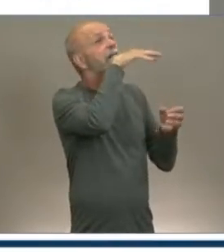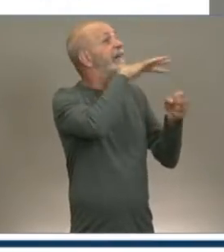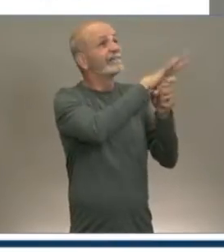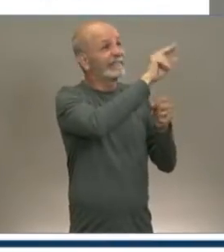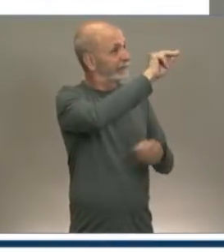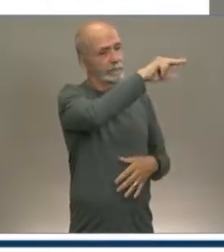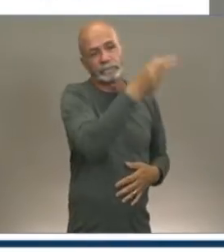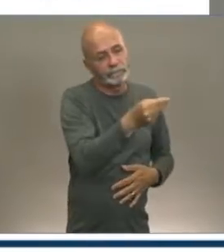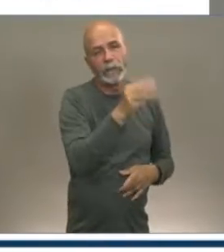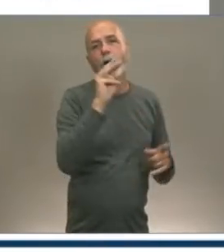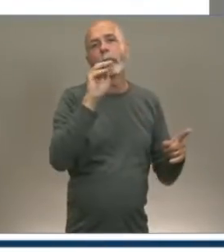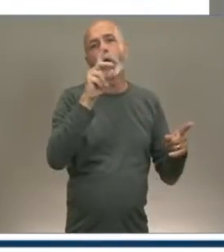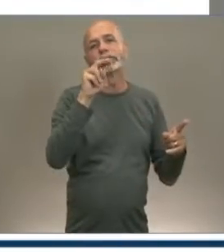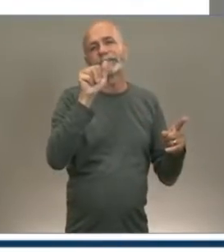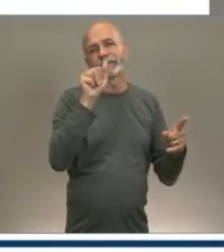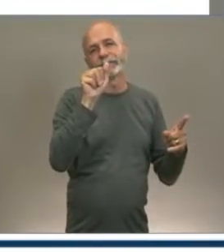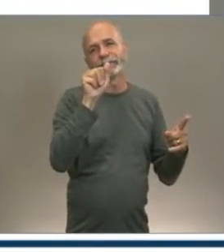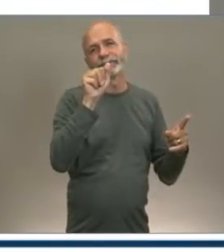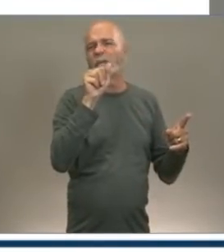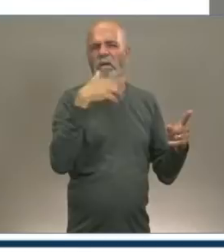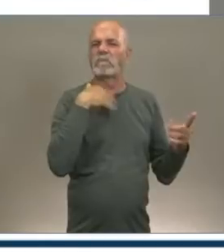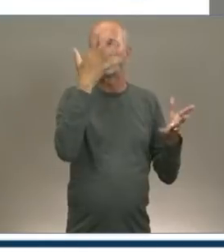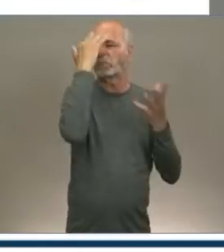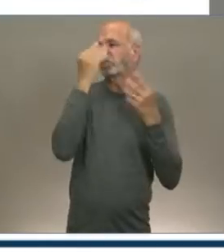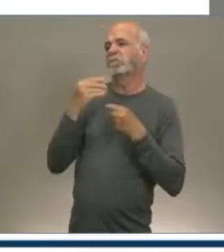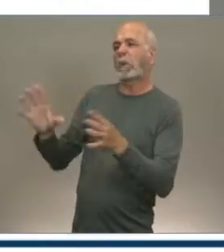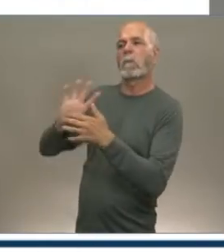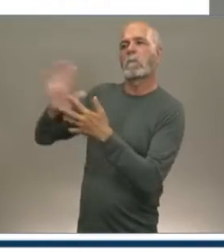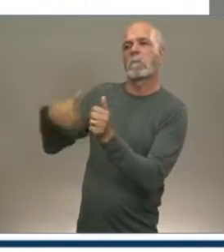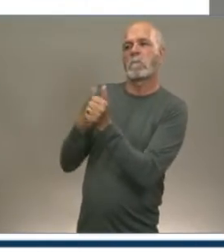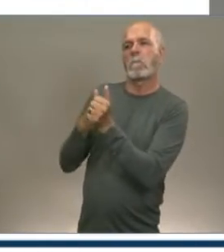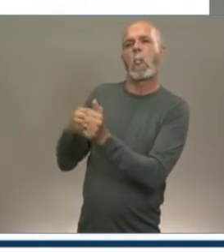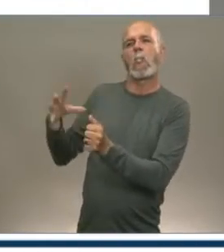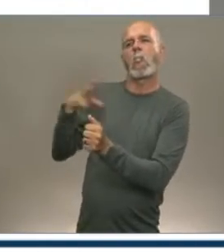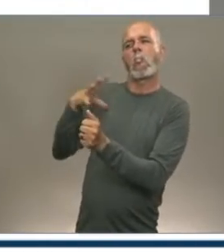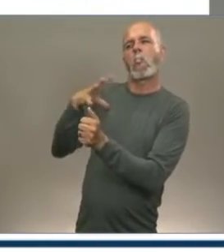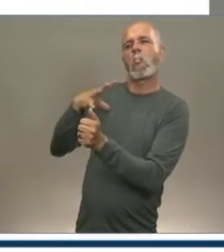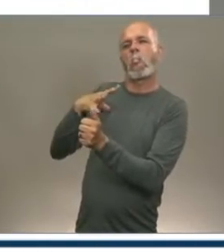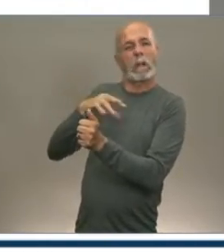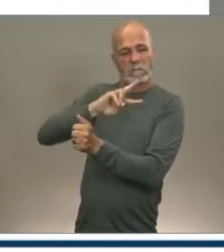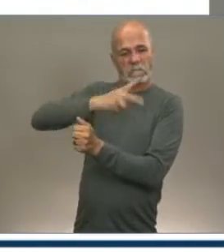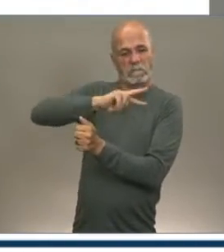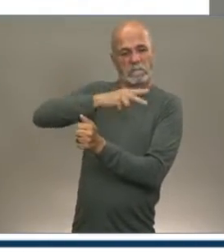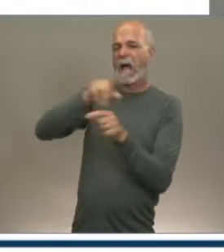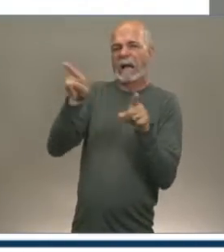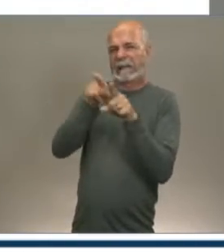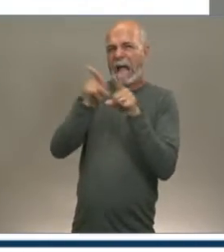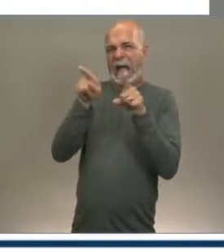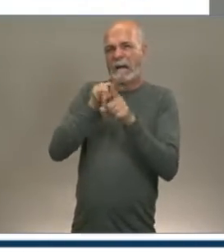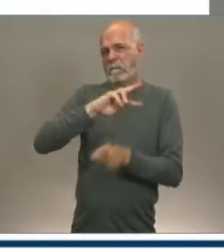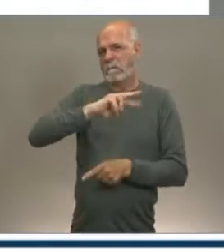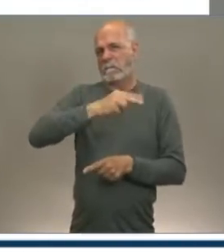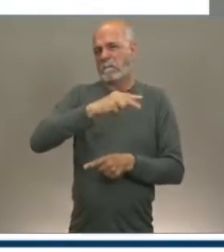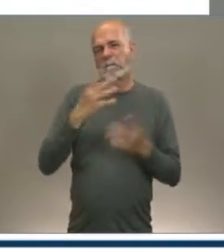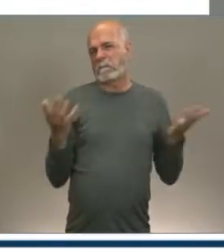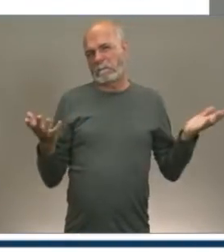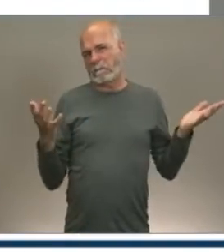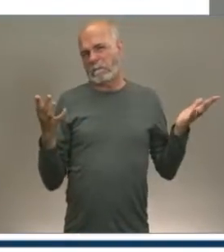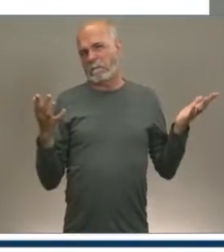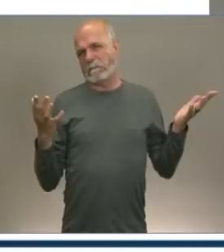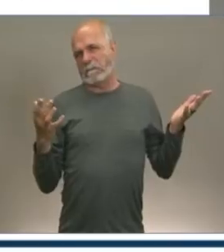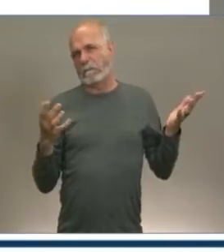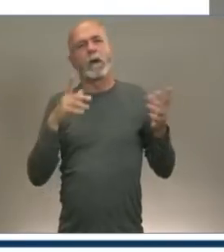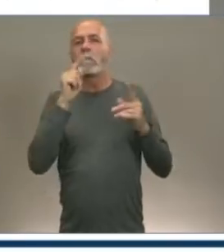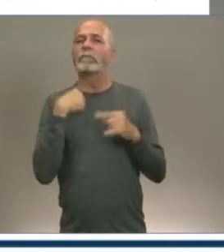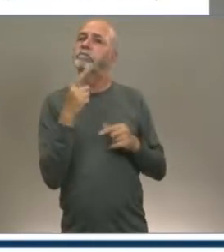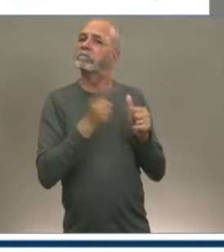than we have. So that's the message is that it doesn't matter what your first dose of vaccine or what was.